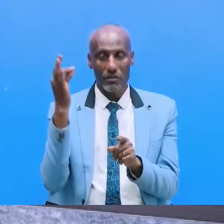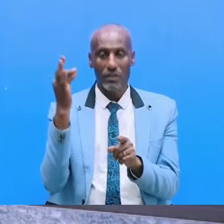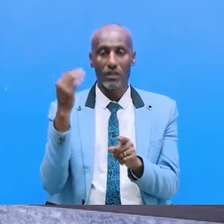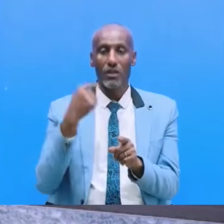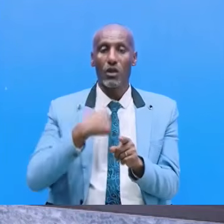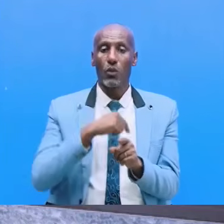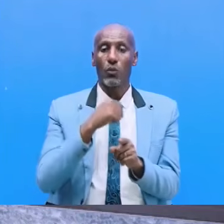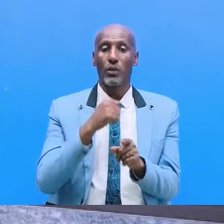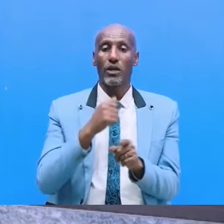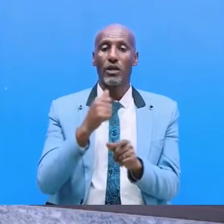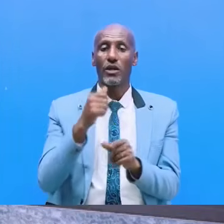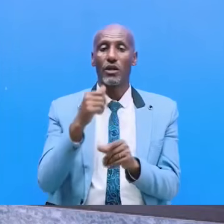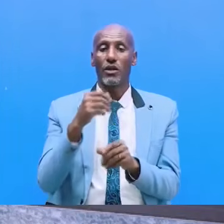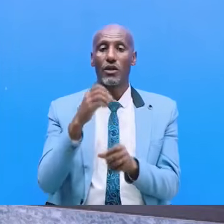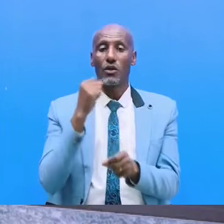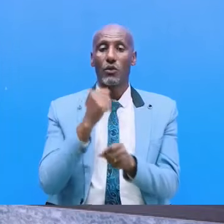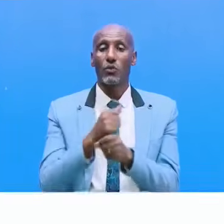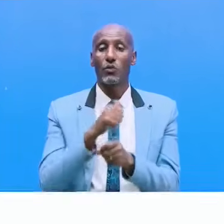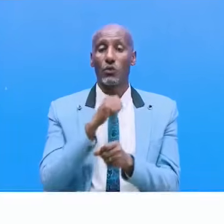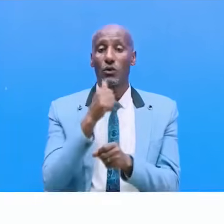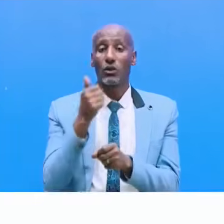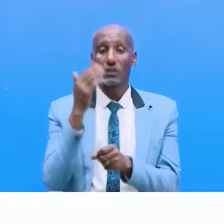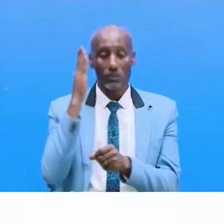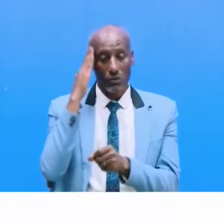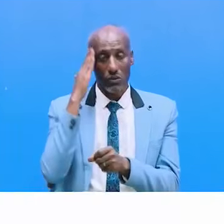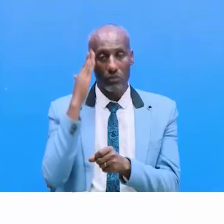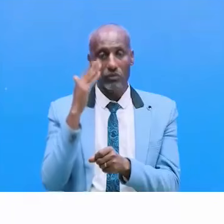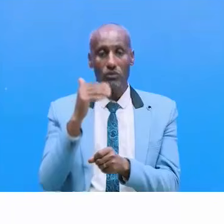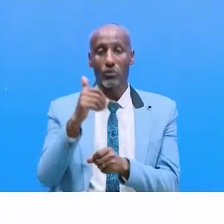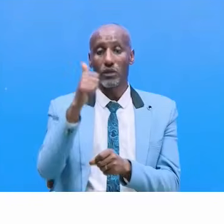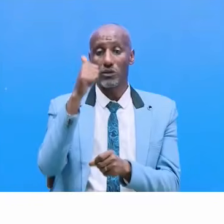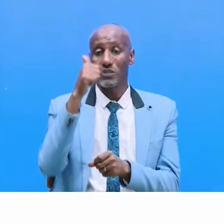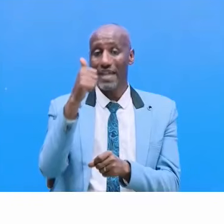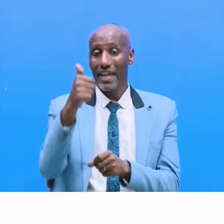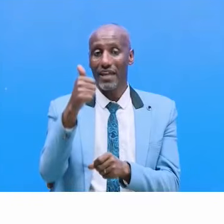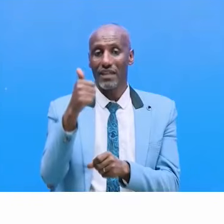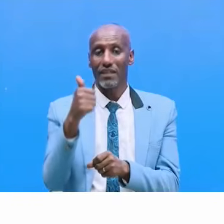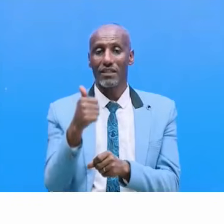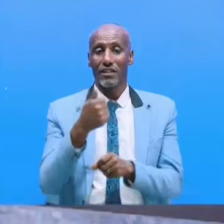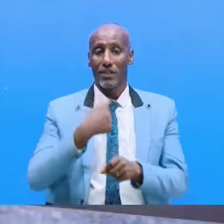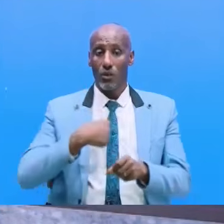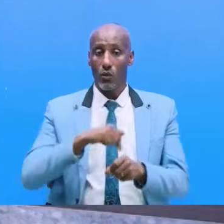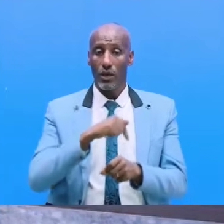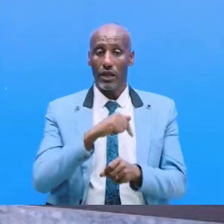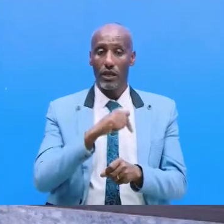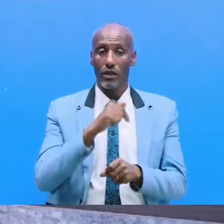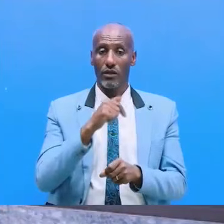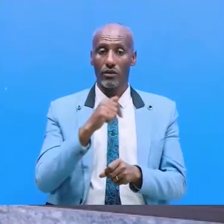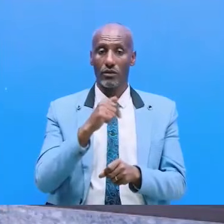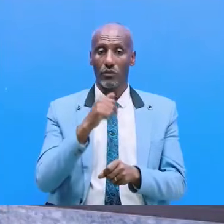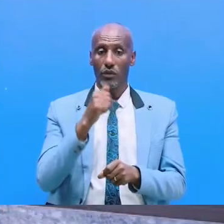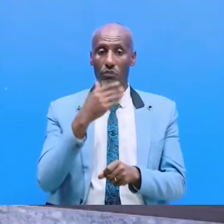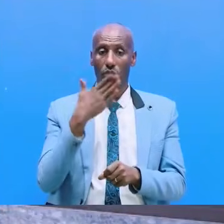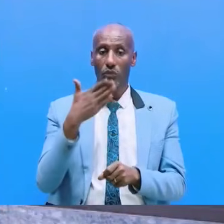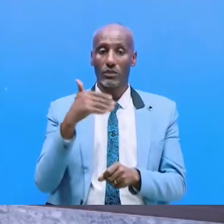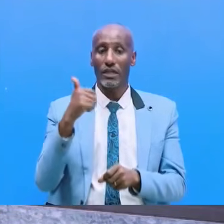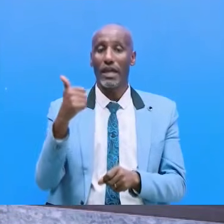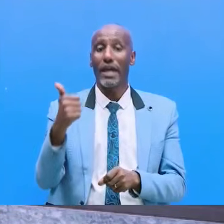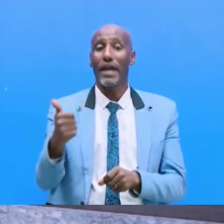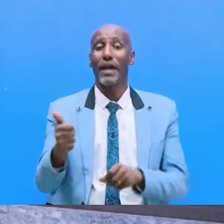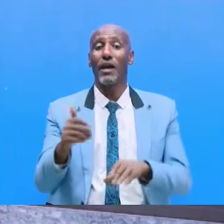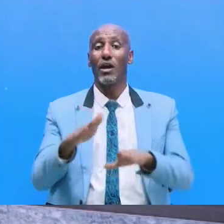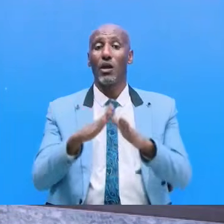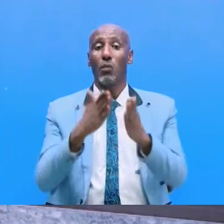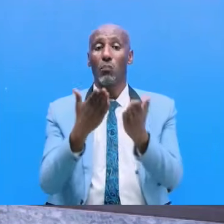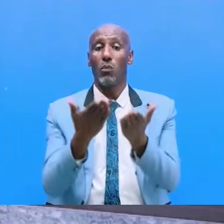with consonant letter. So easily we can use A. So we bought a book. We bought a book from